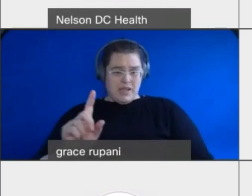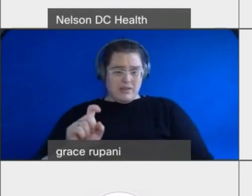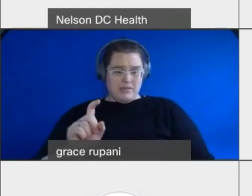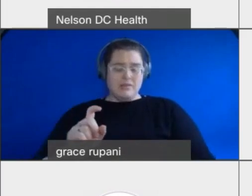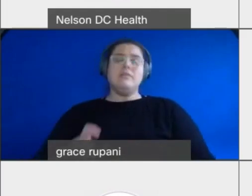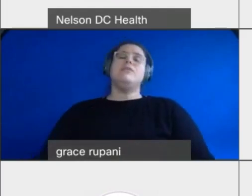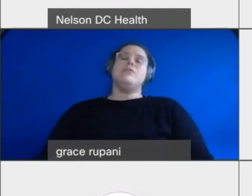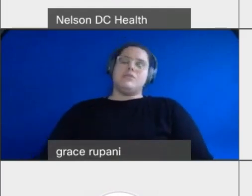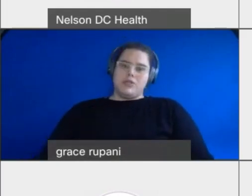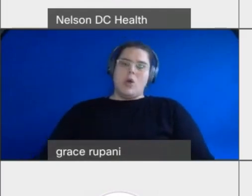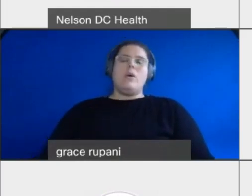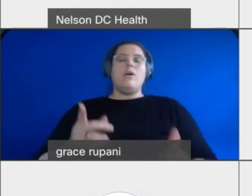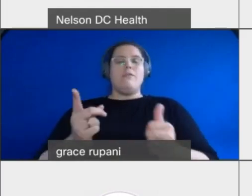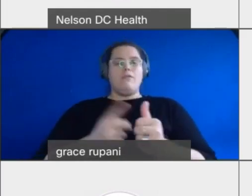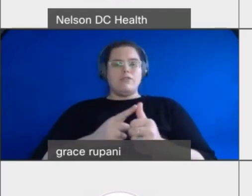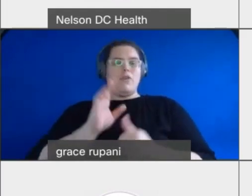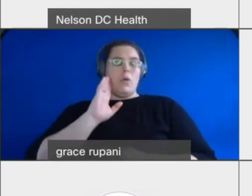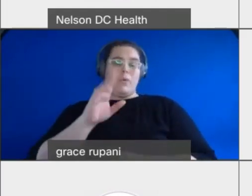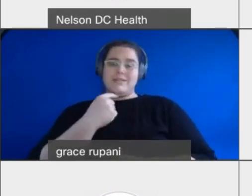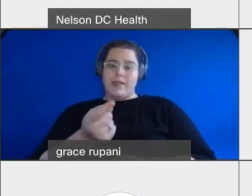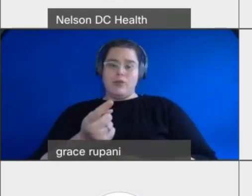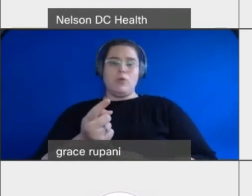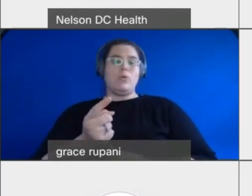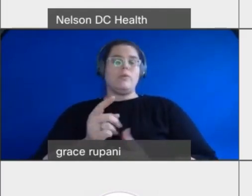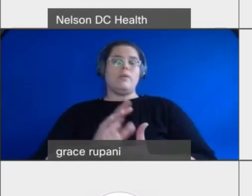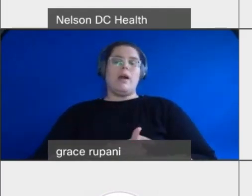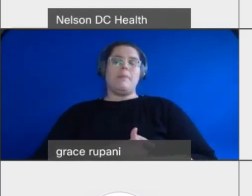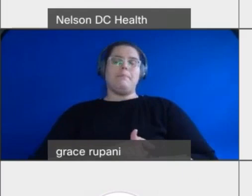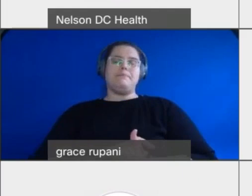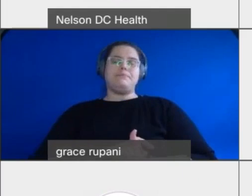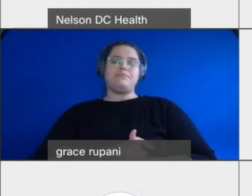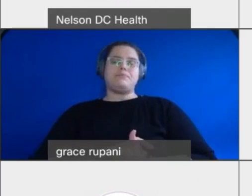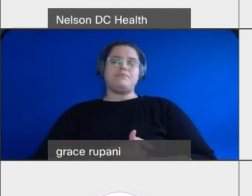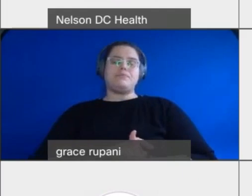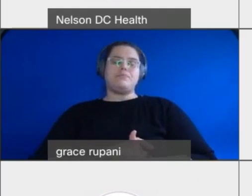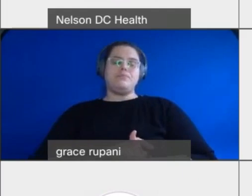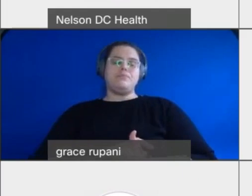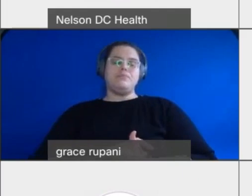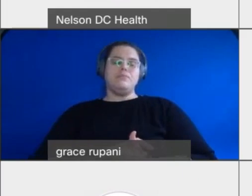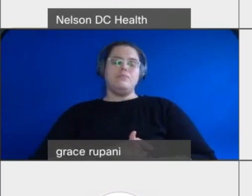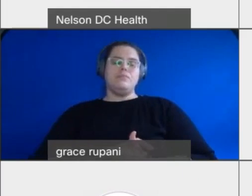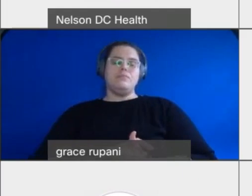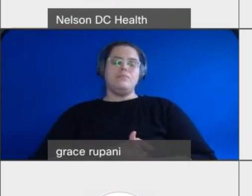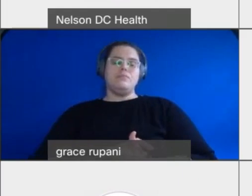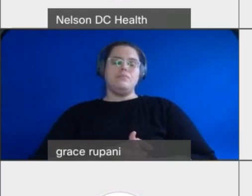this information out to, so we have information that we sent out to the